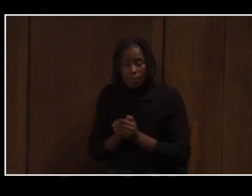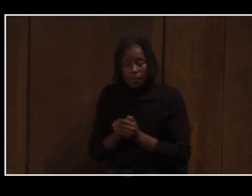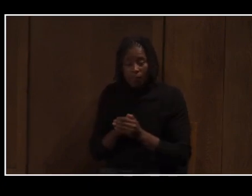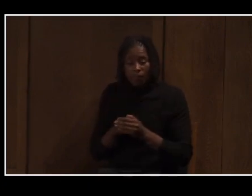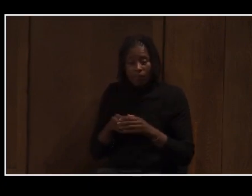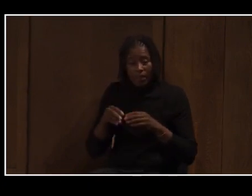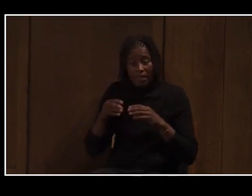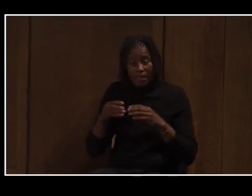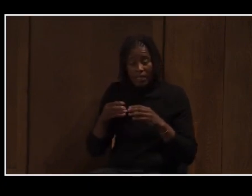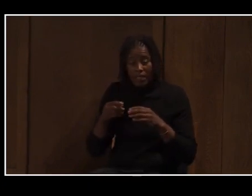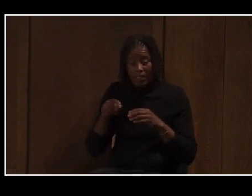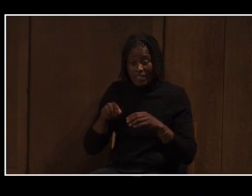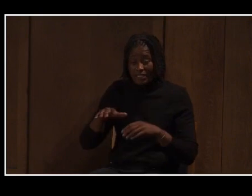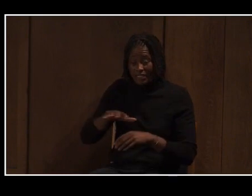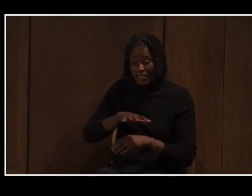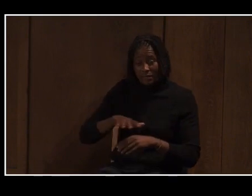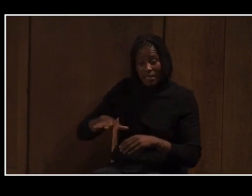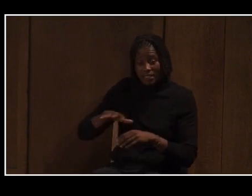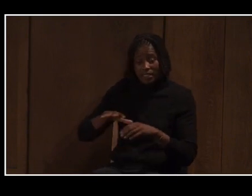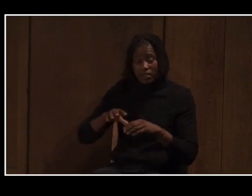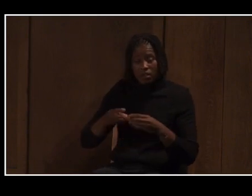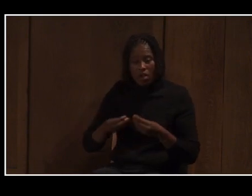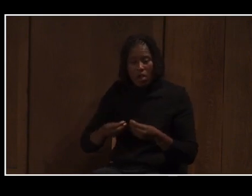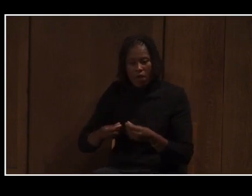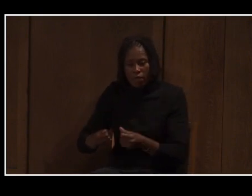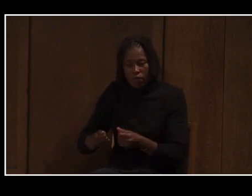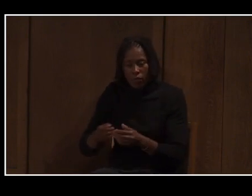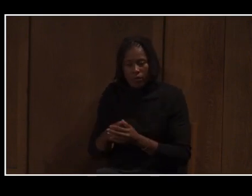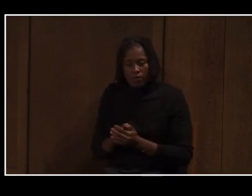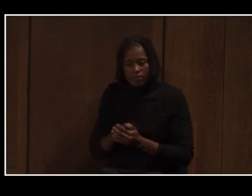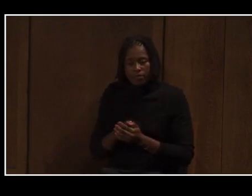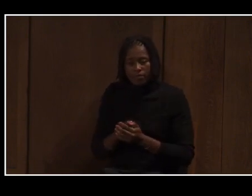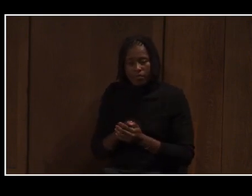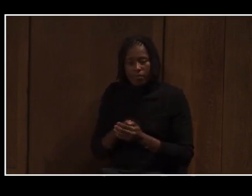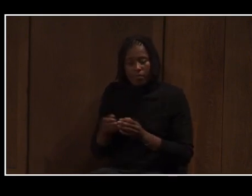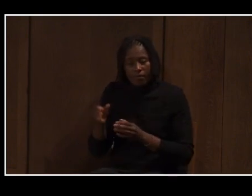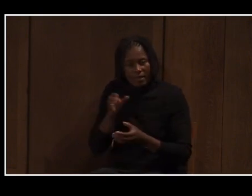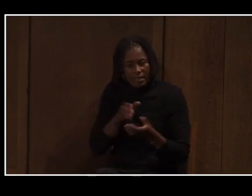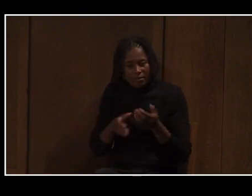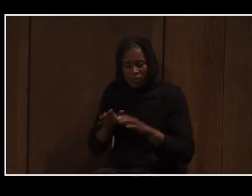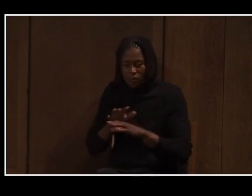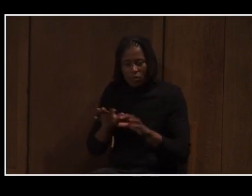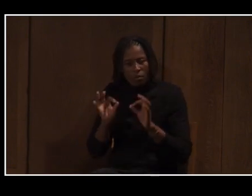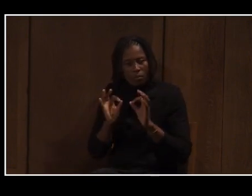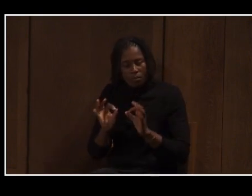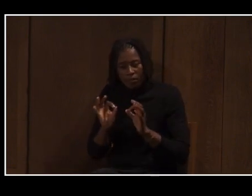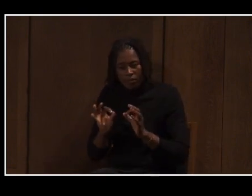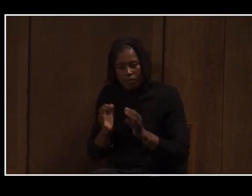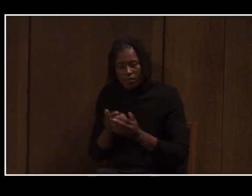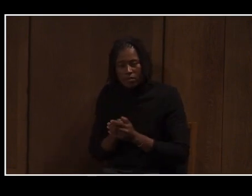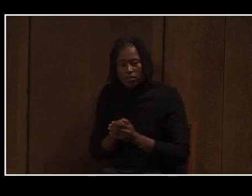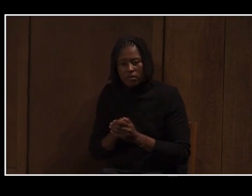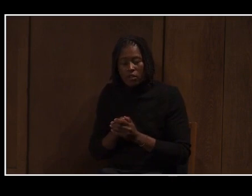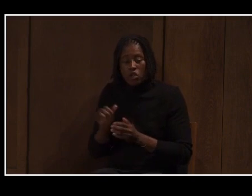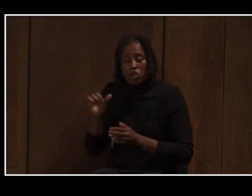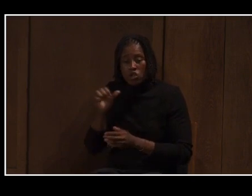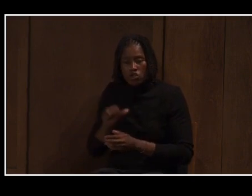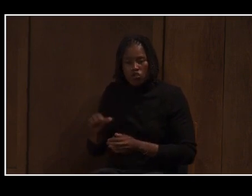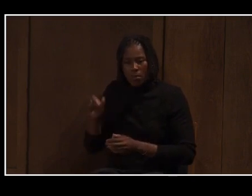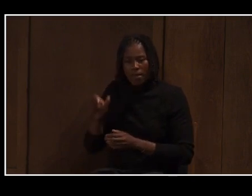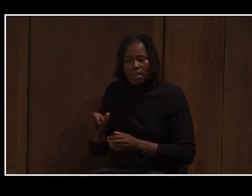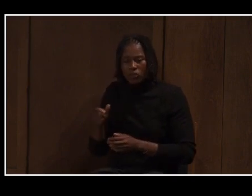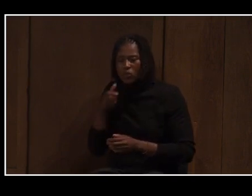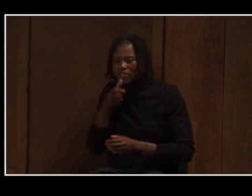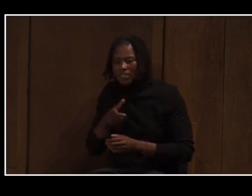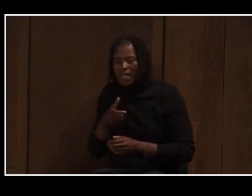overlap. Also, experiments are not perfect, despite what Europeans tell us. We